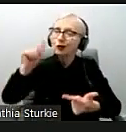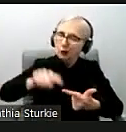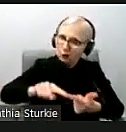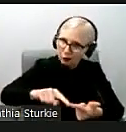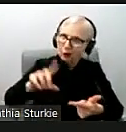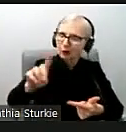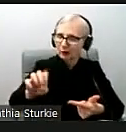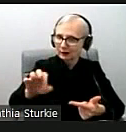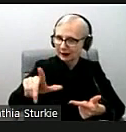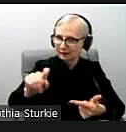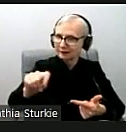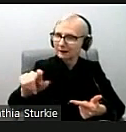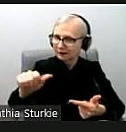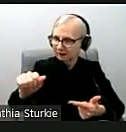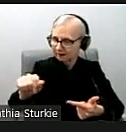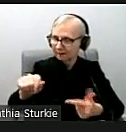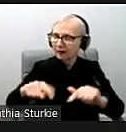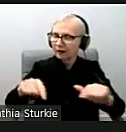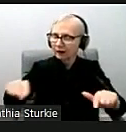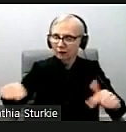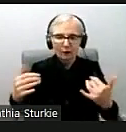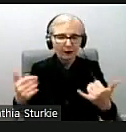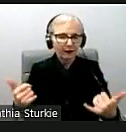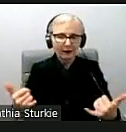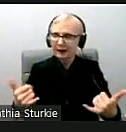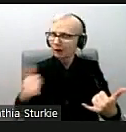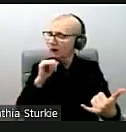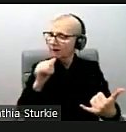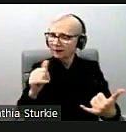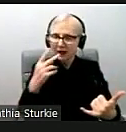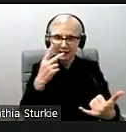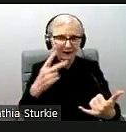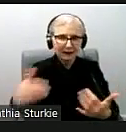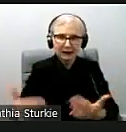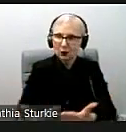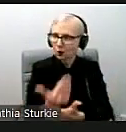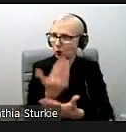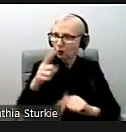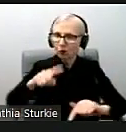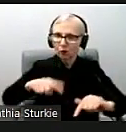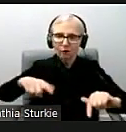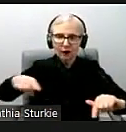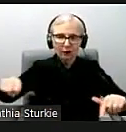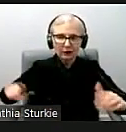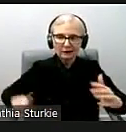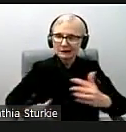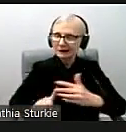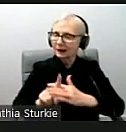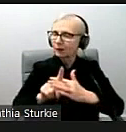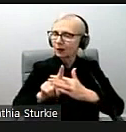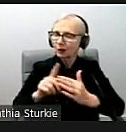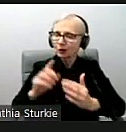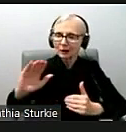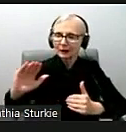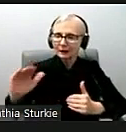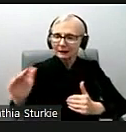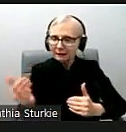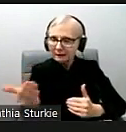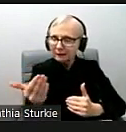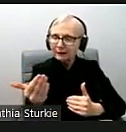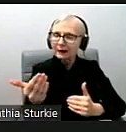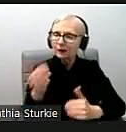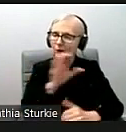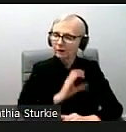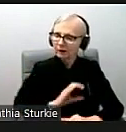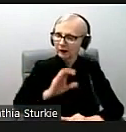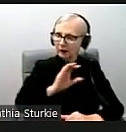the Delta variant. At this point, we really haven't seen any other variants emerge that appear to have characteristics